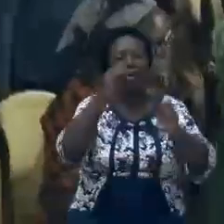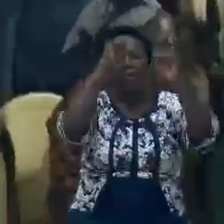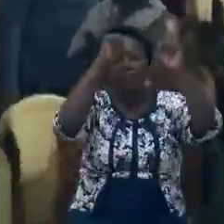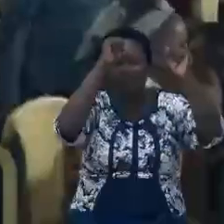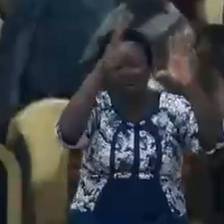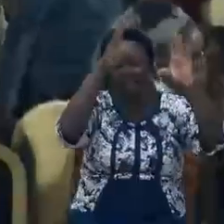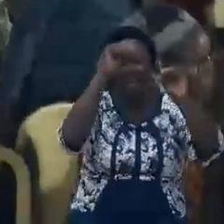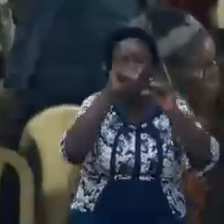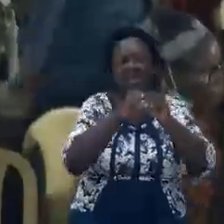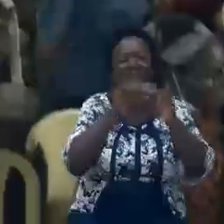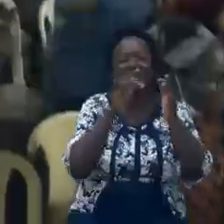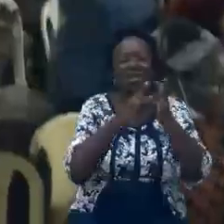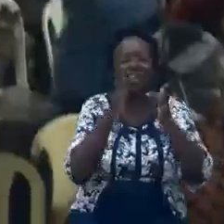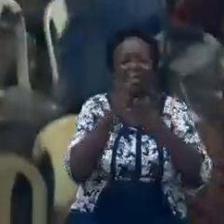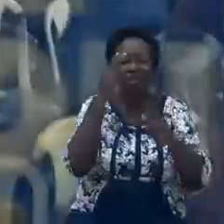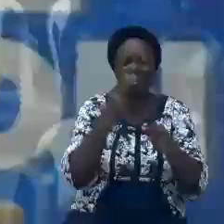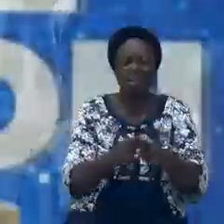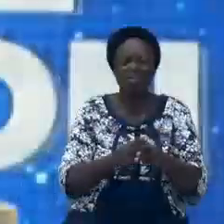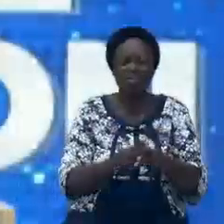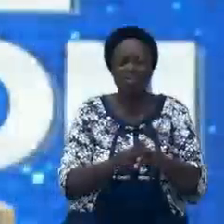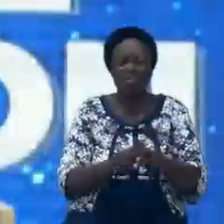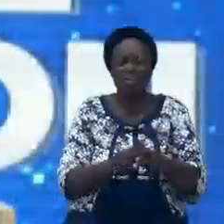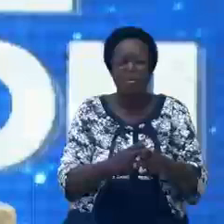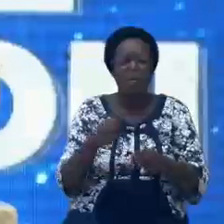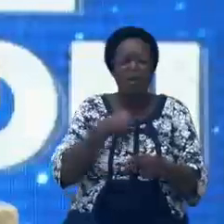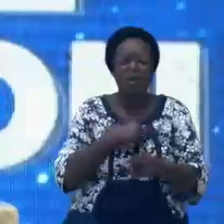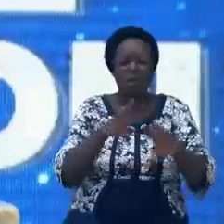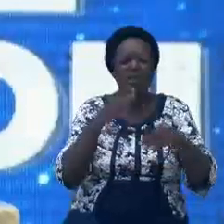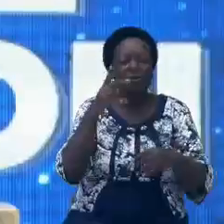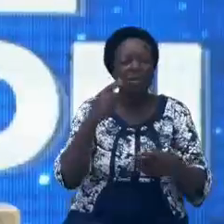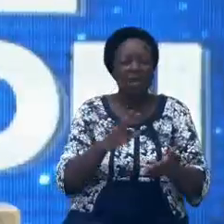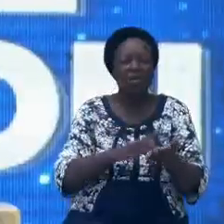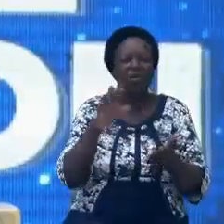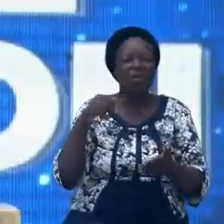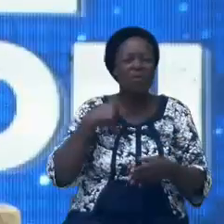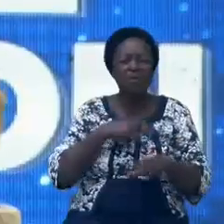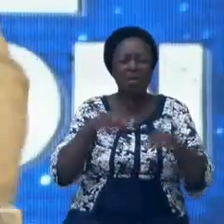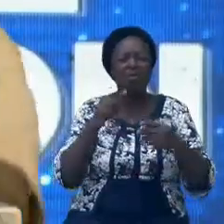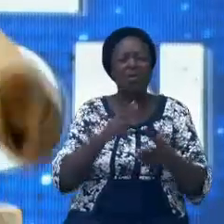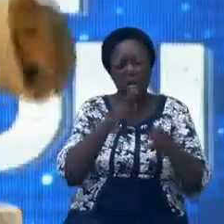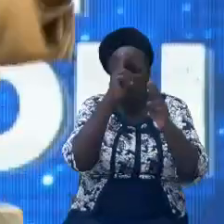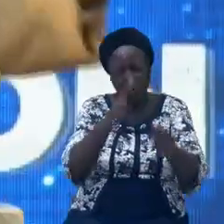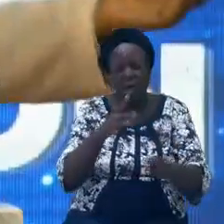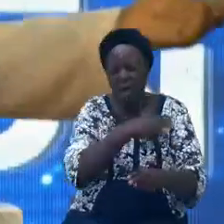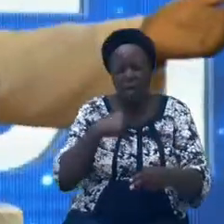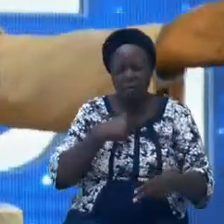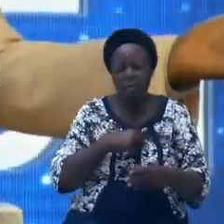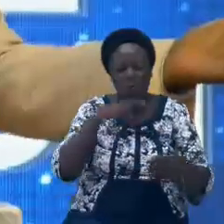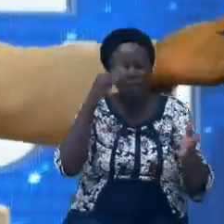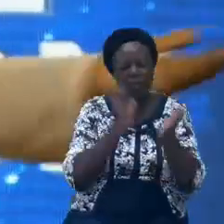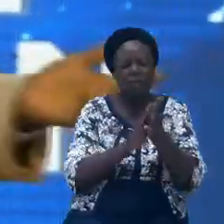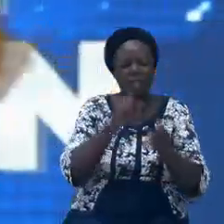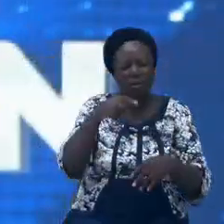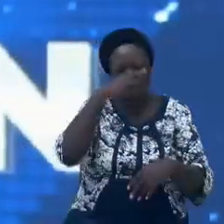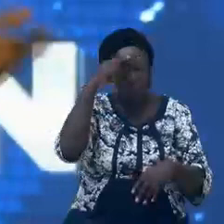you? It's of that time. Father, in Jesus' name, we give you the glory,